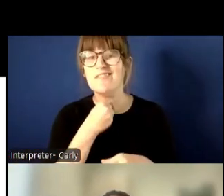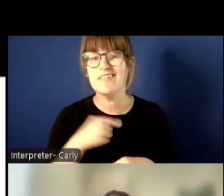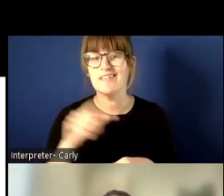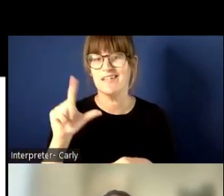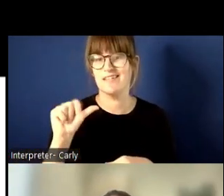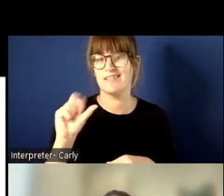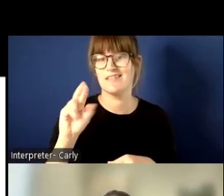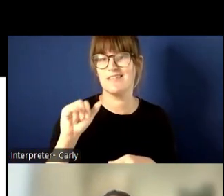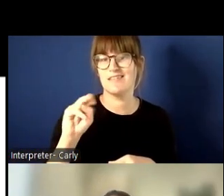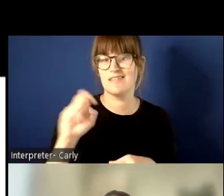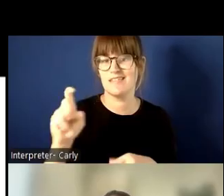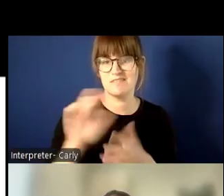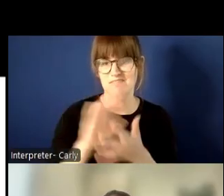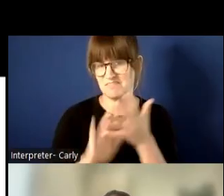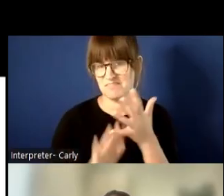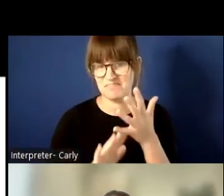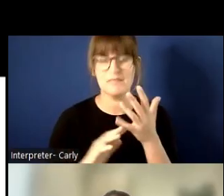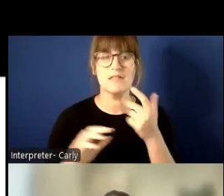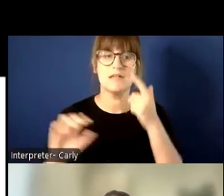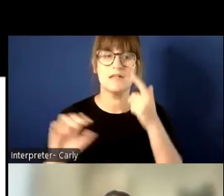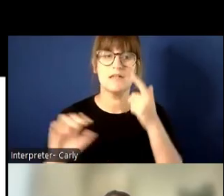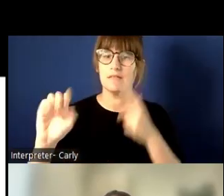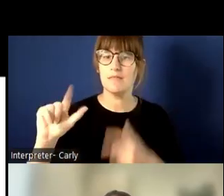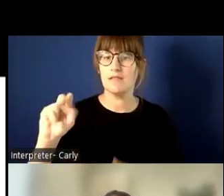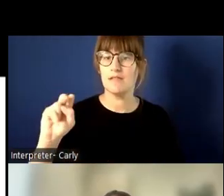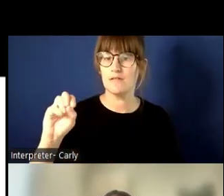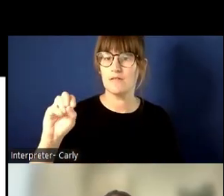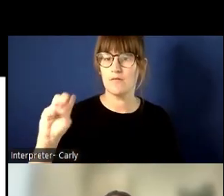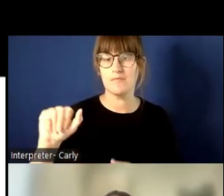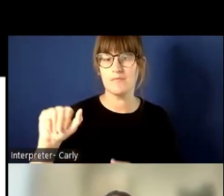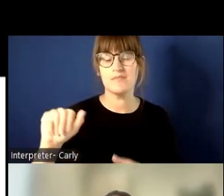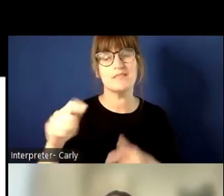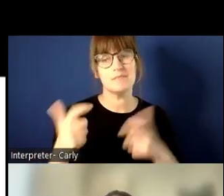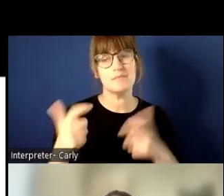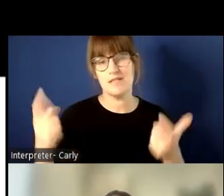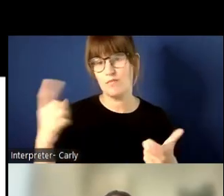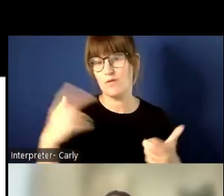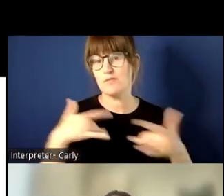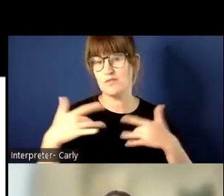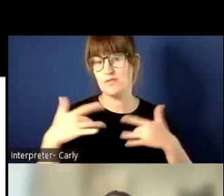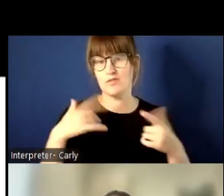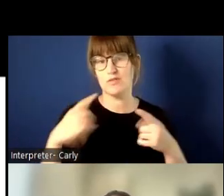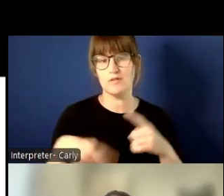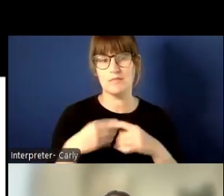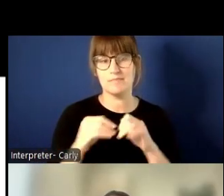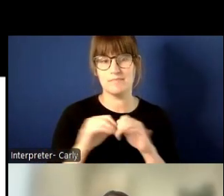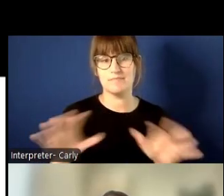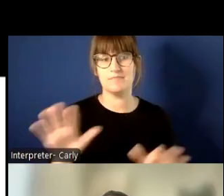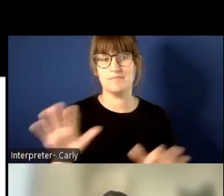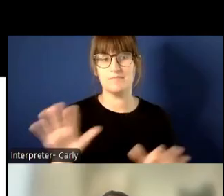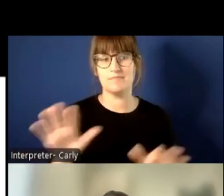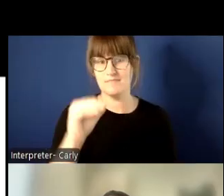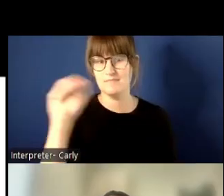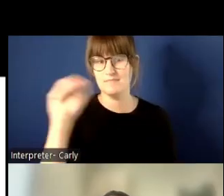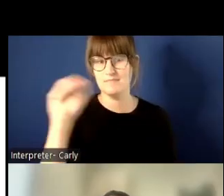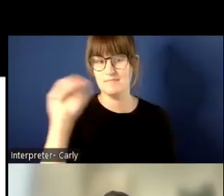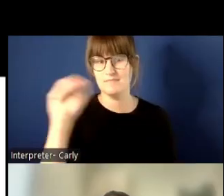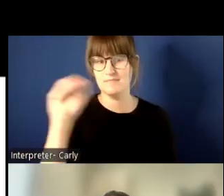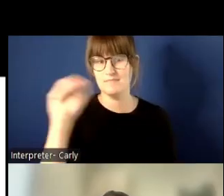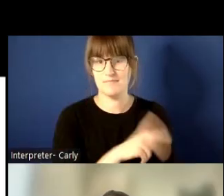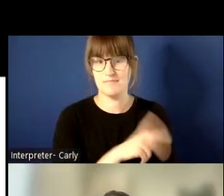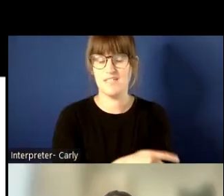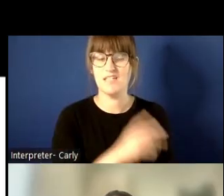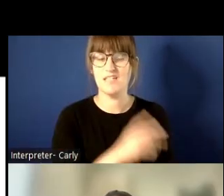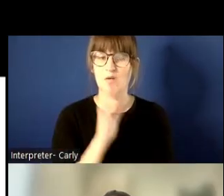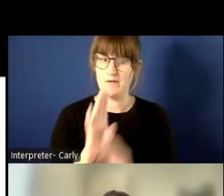areas. Melanoma is kind of the main one where we worry about metastasis. It's thought that 15% of patients may develop metastasis during